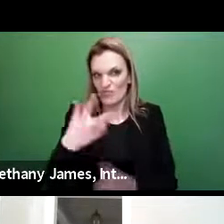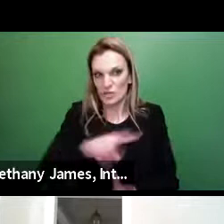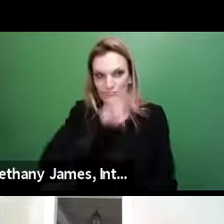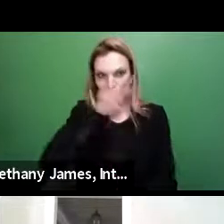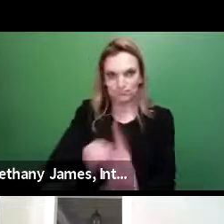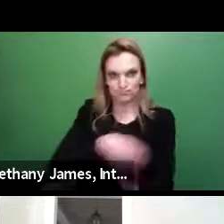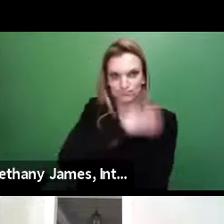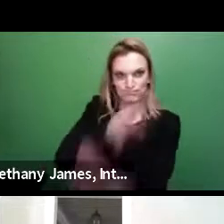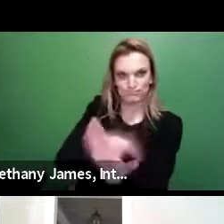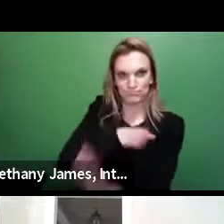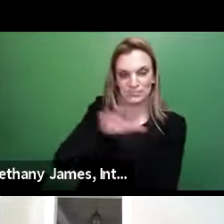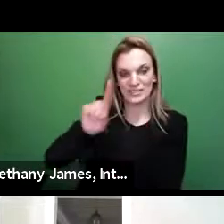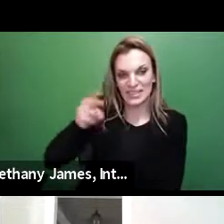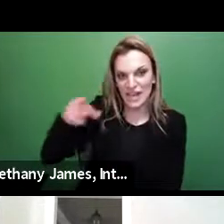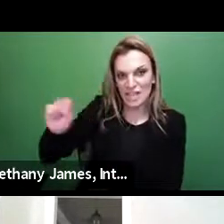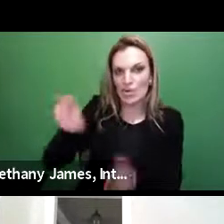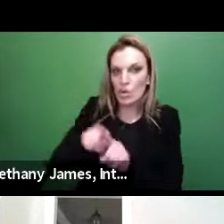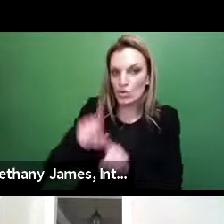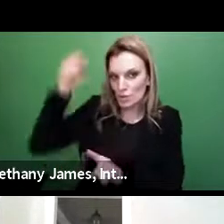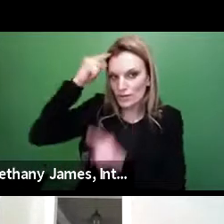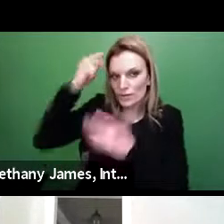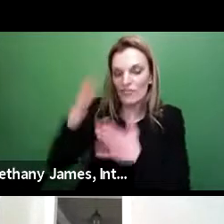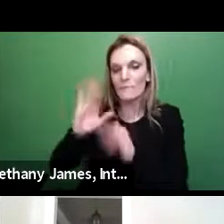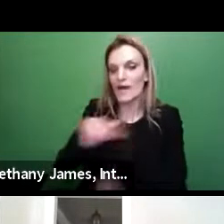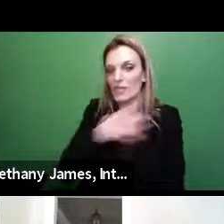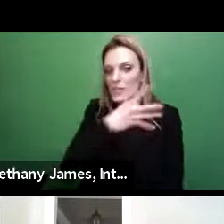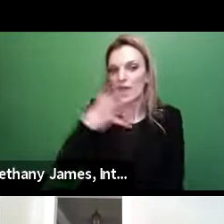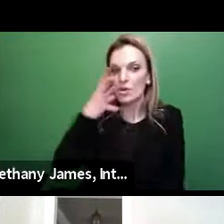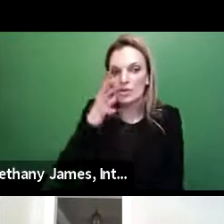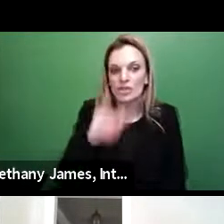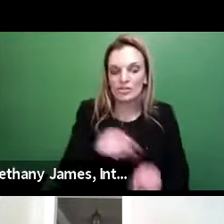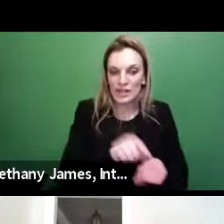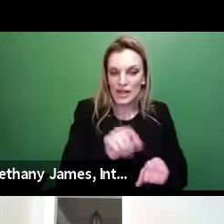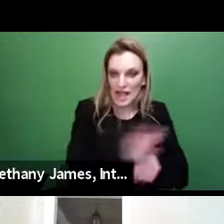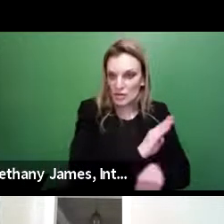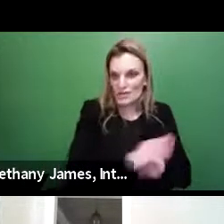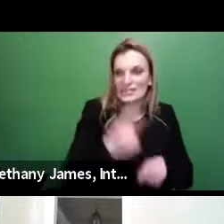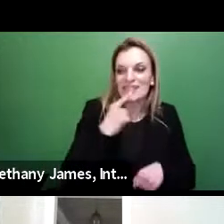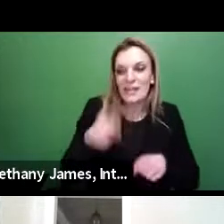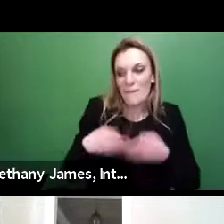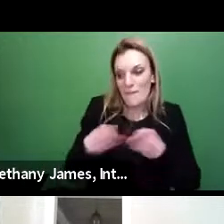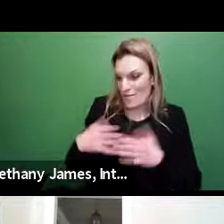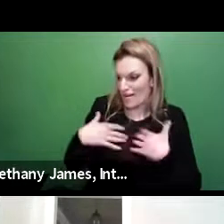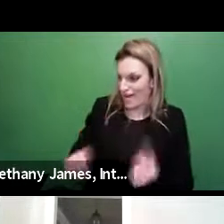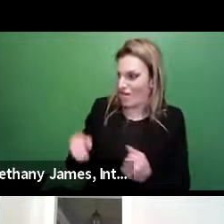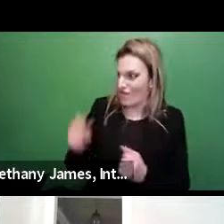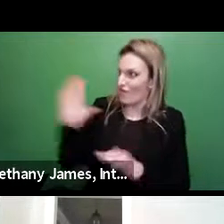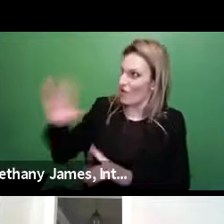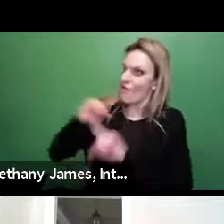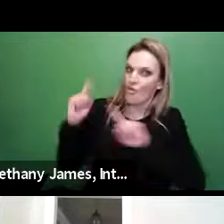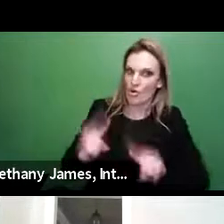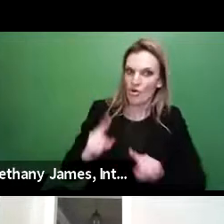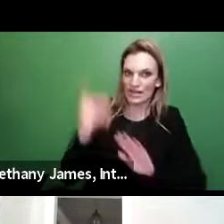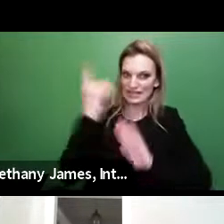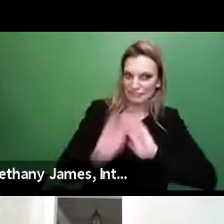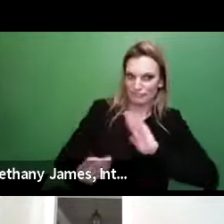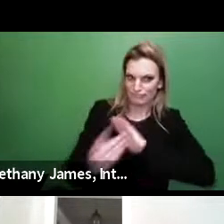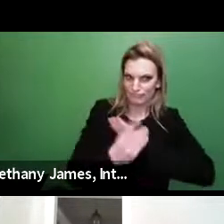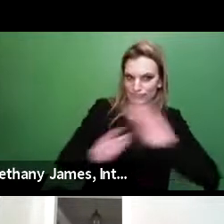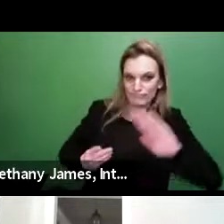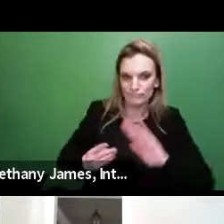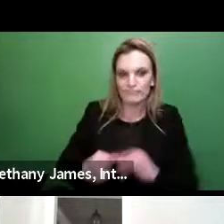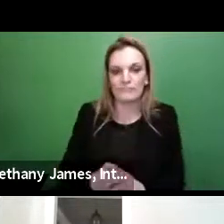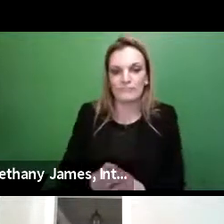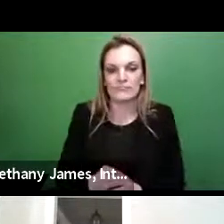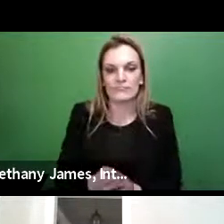against DHHS and Governor Whitmer by the agricultural industry, claiming the public health order discriminated against Latinx workers. Merck